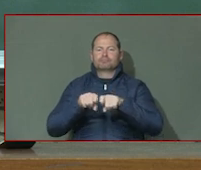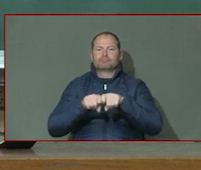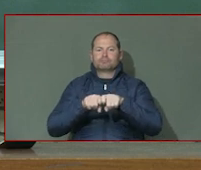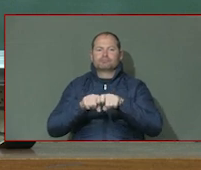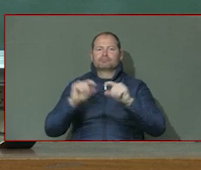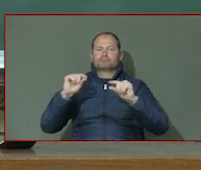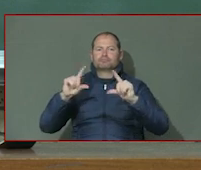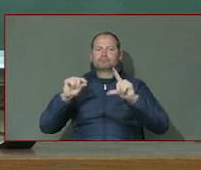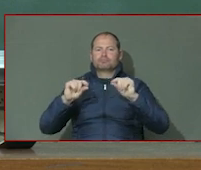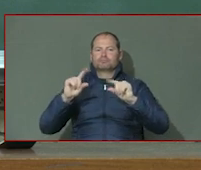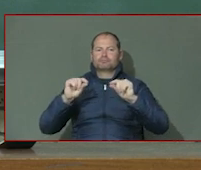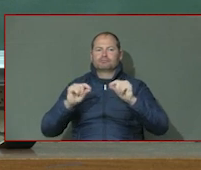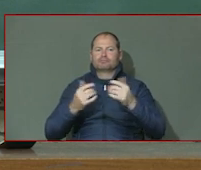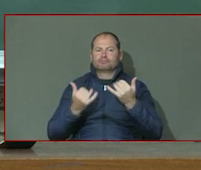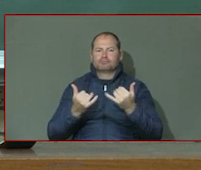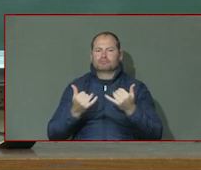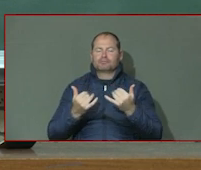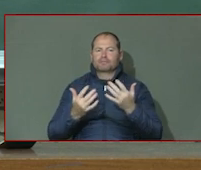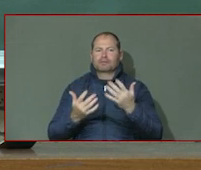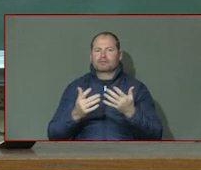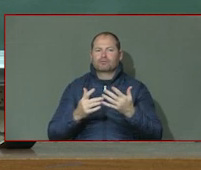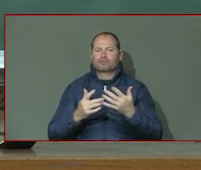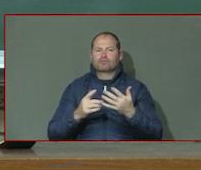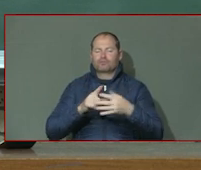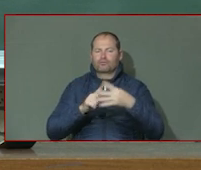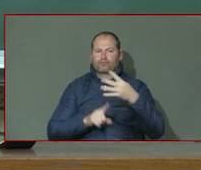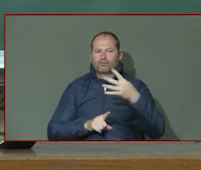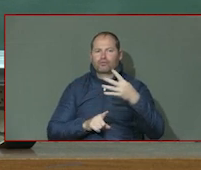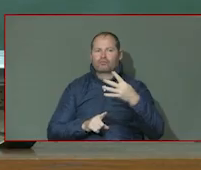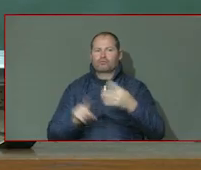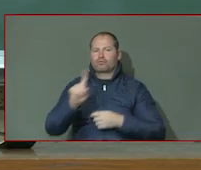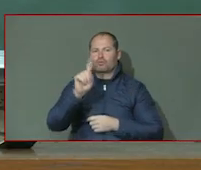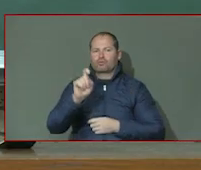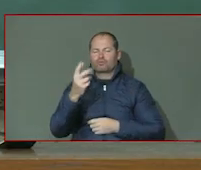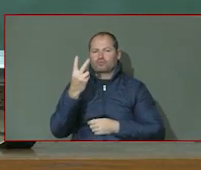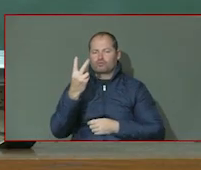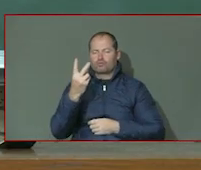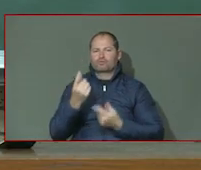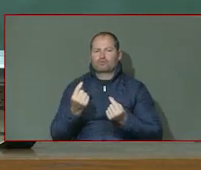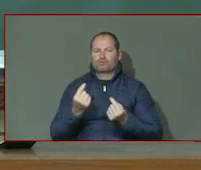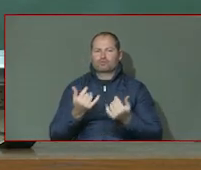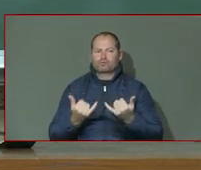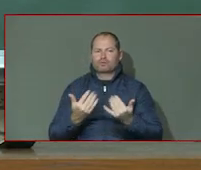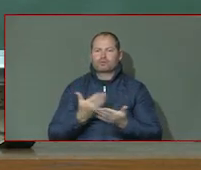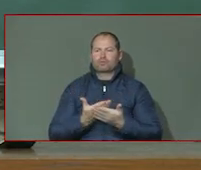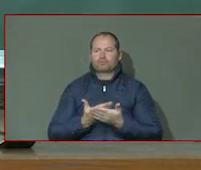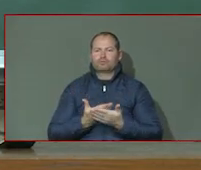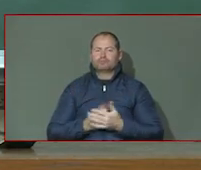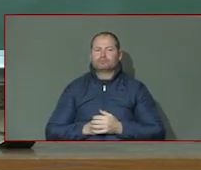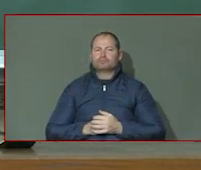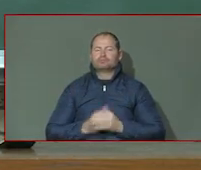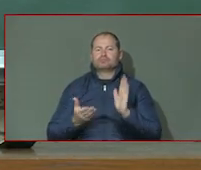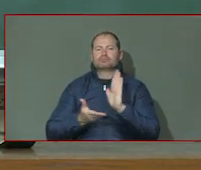four. We have 2 or 3 minutes. Just question 2, I didn't get to them. So our